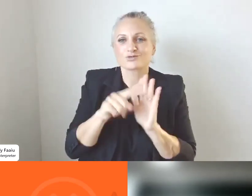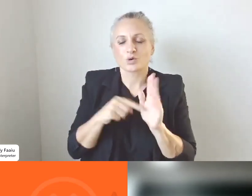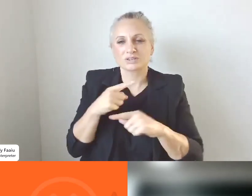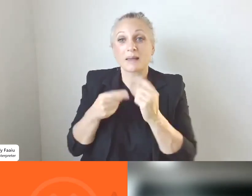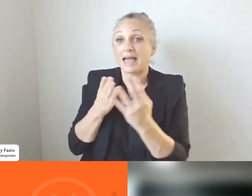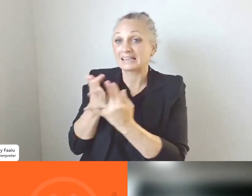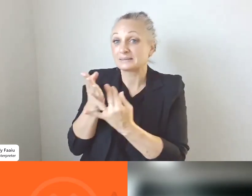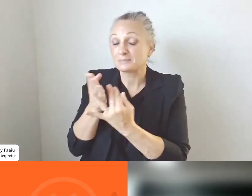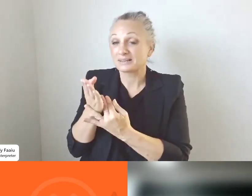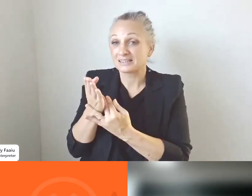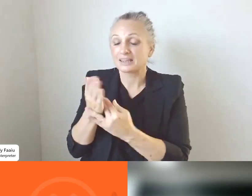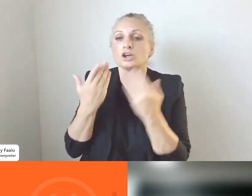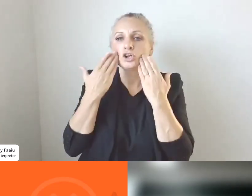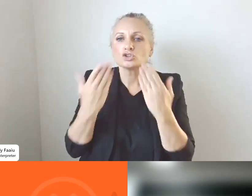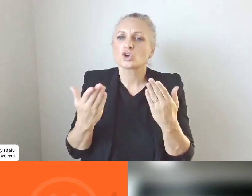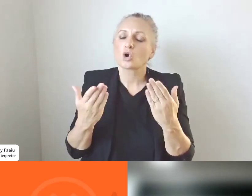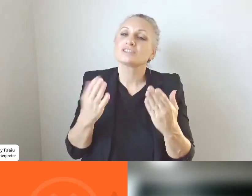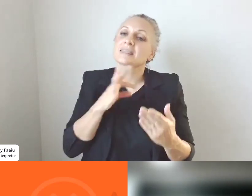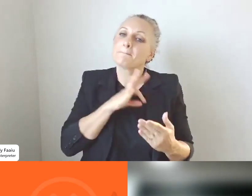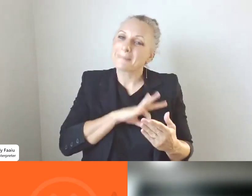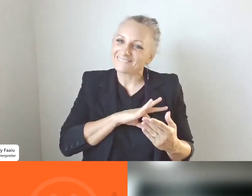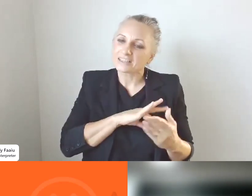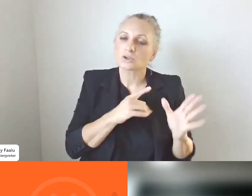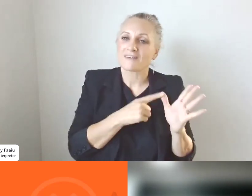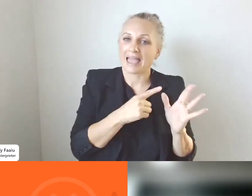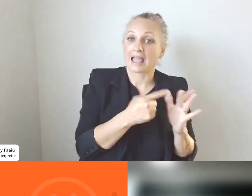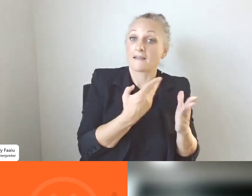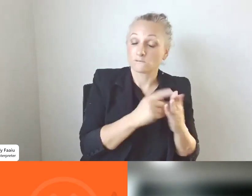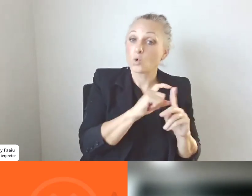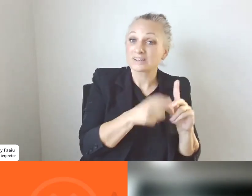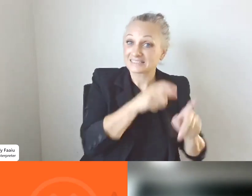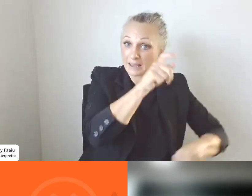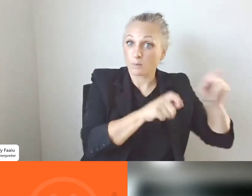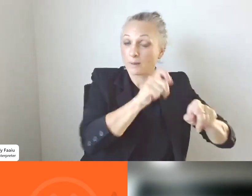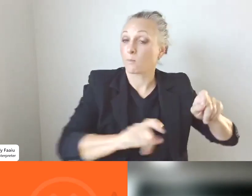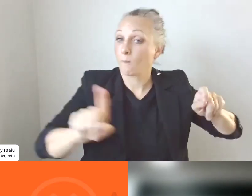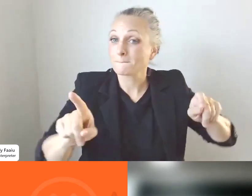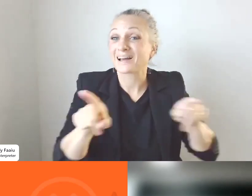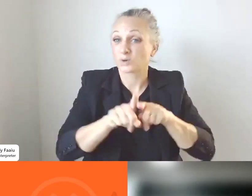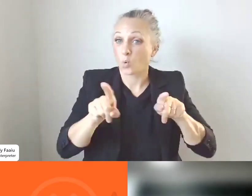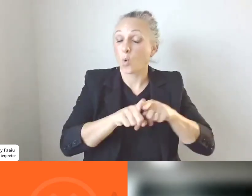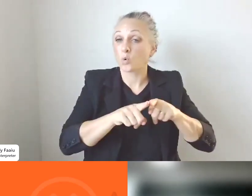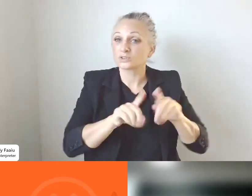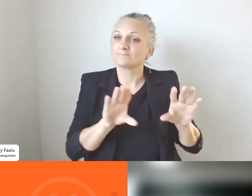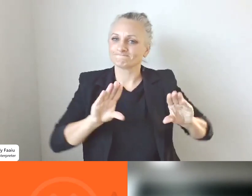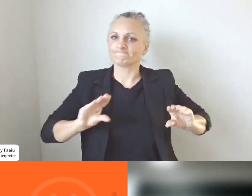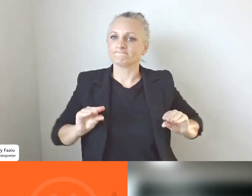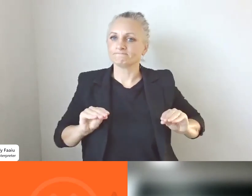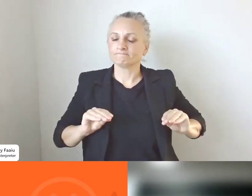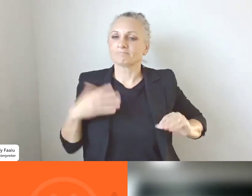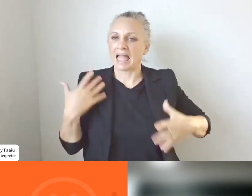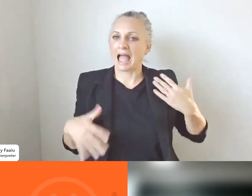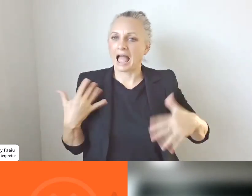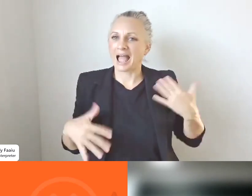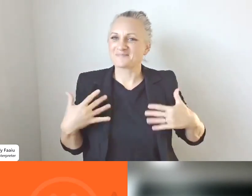disabled people and how to prevent harm. So I really encourage people to read that guidance. You can find it